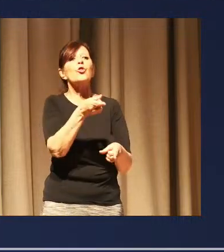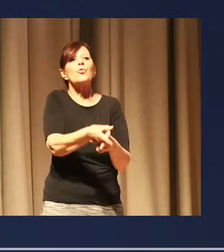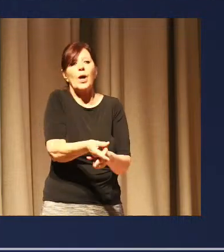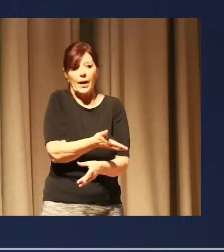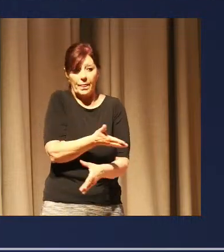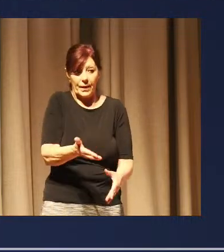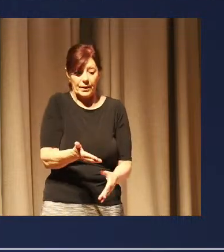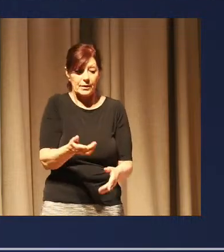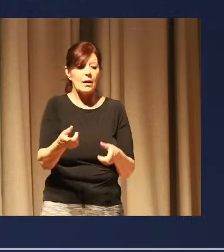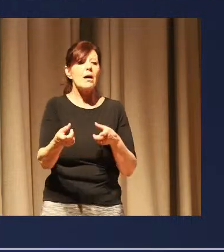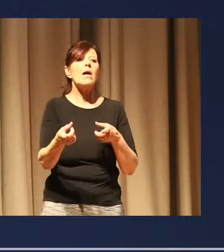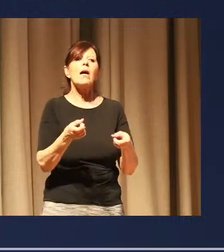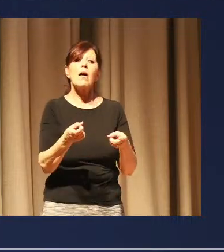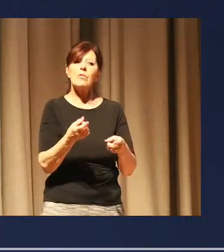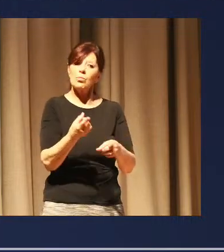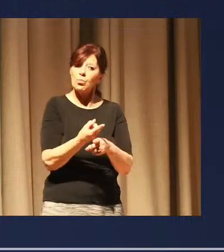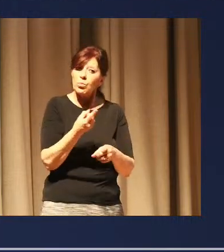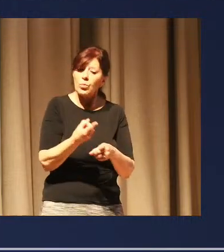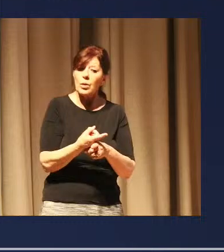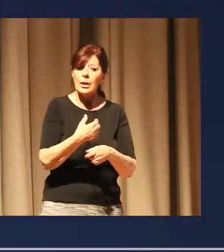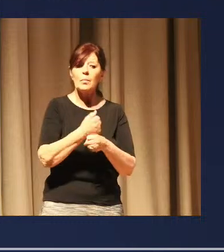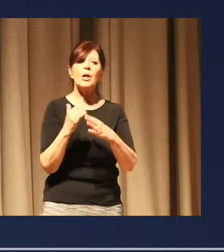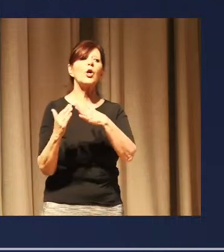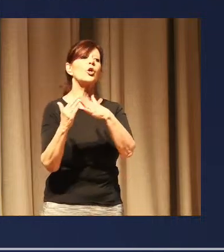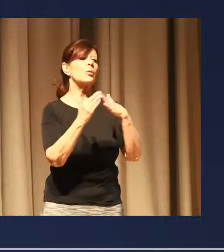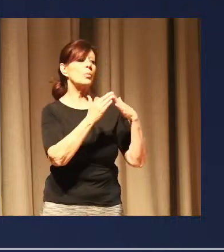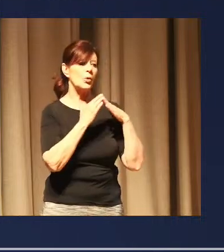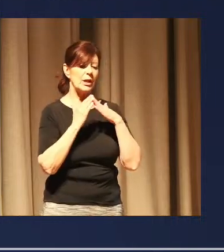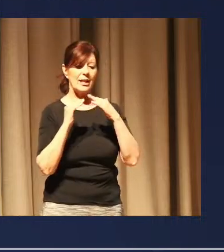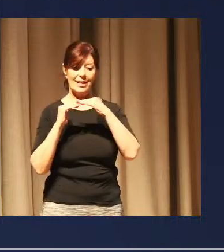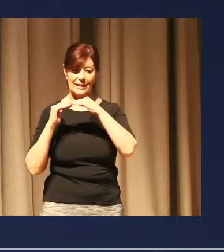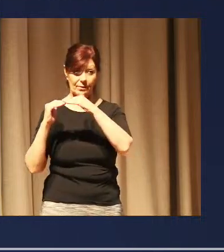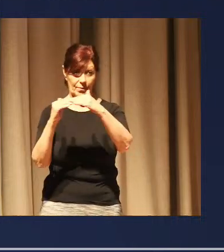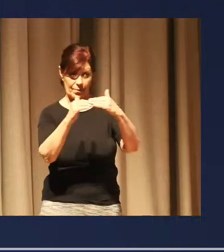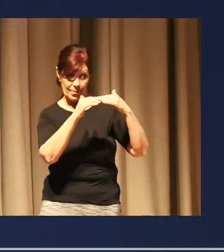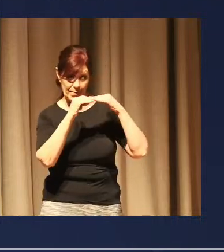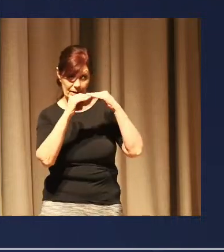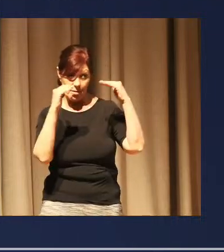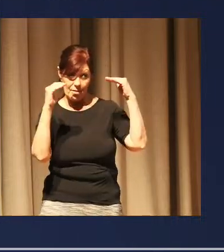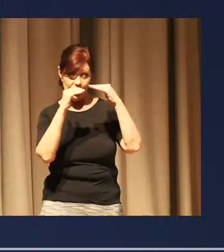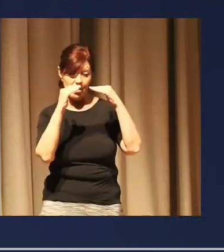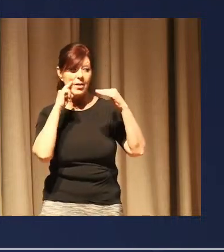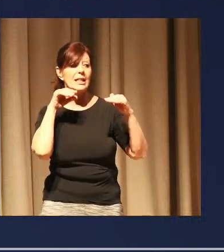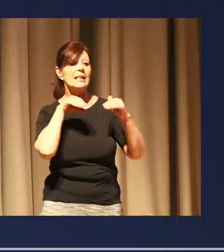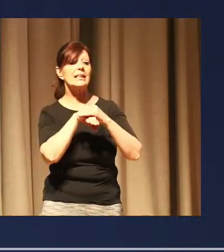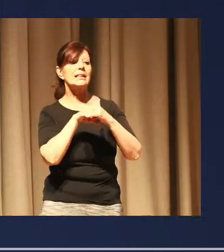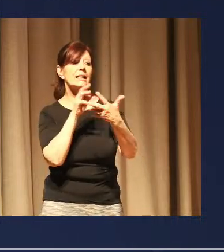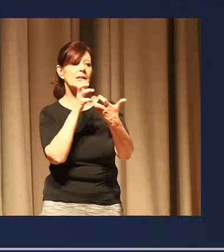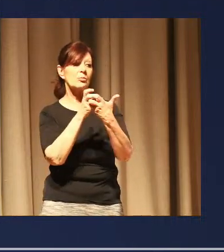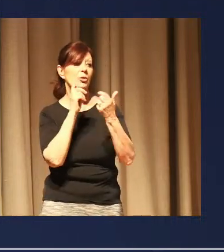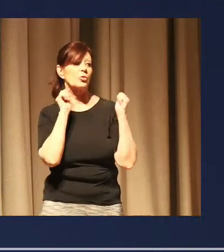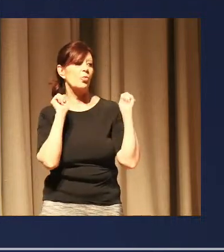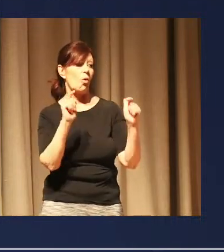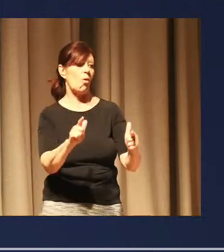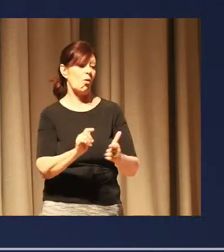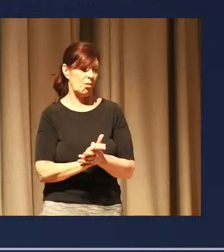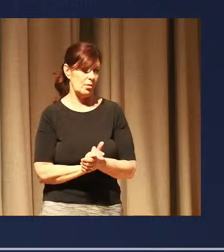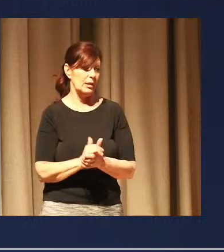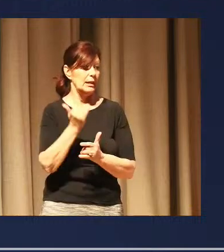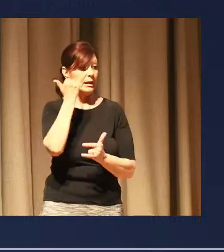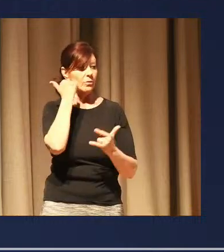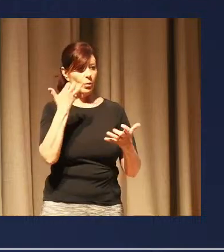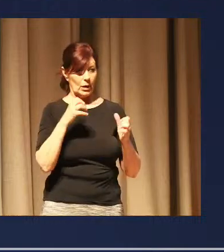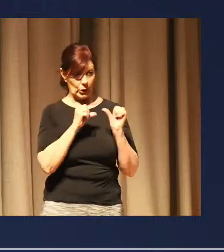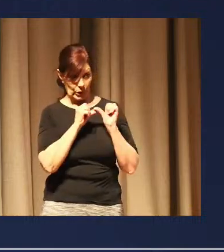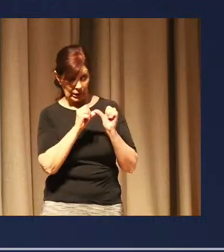govern appropriately, and create a community that is fair, equitable, and accessible to all. If we want that to